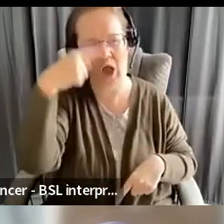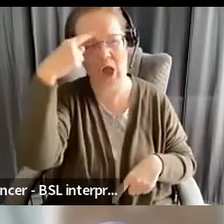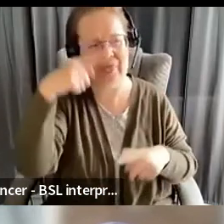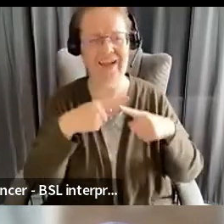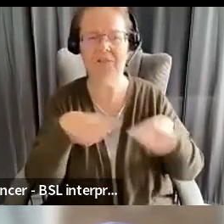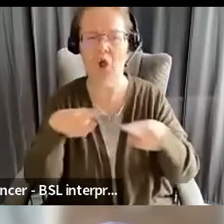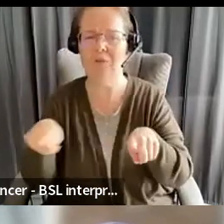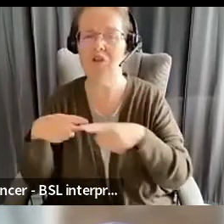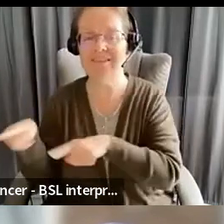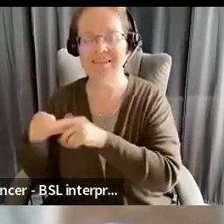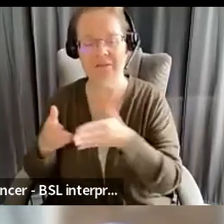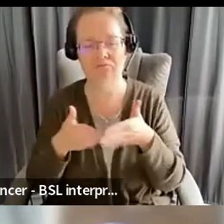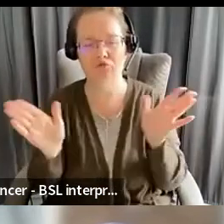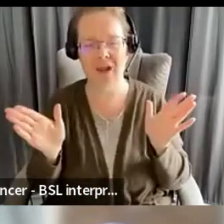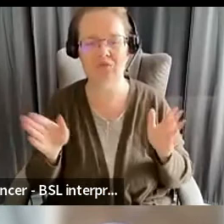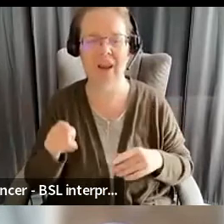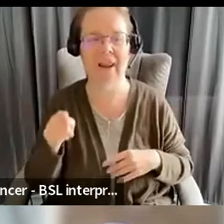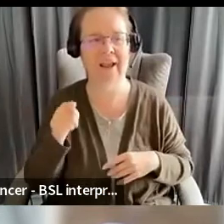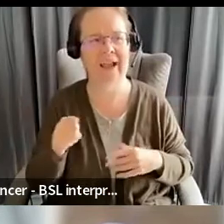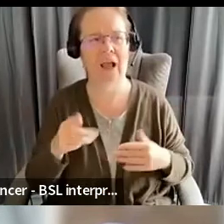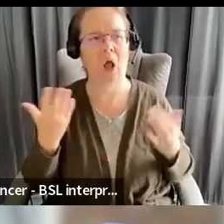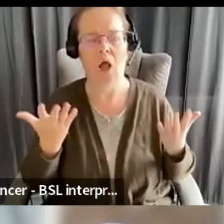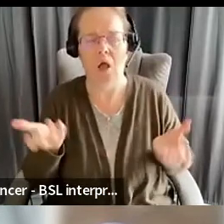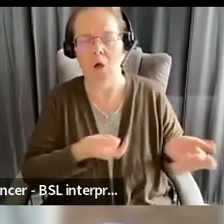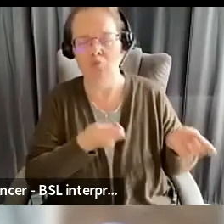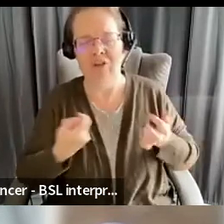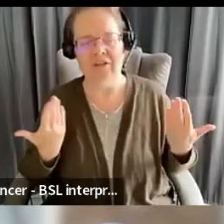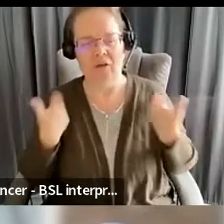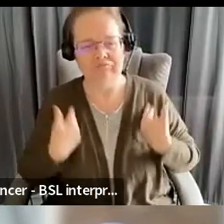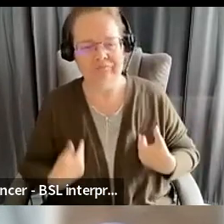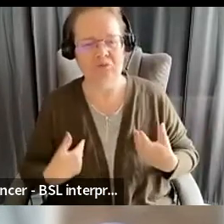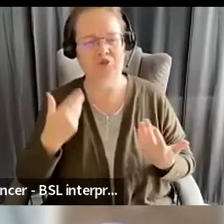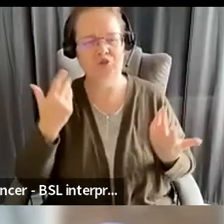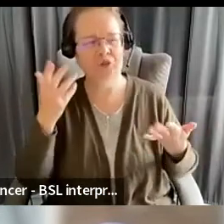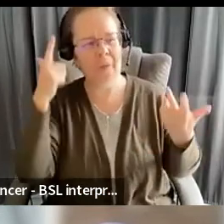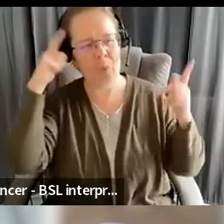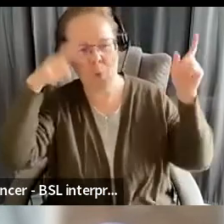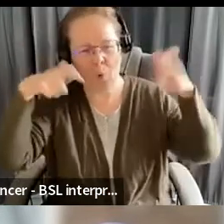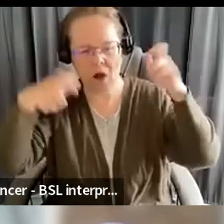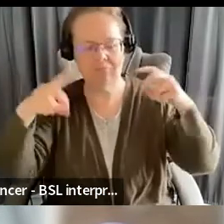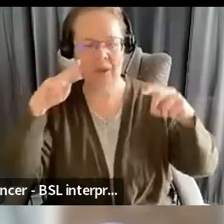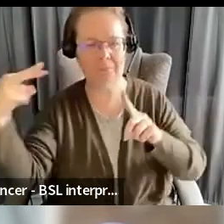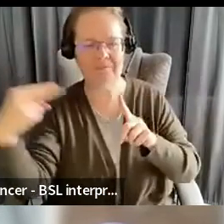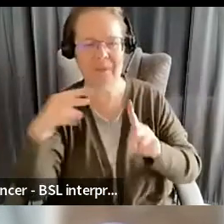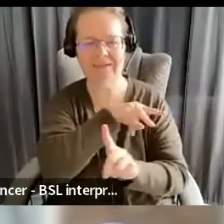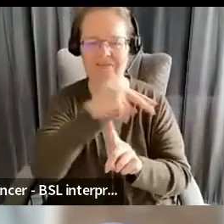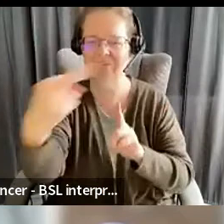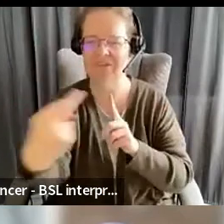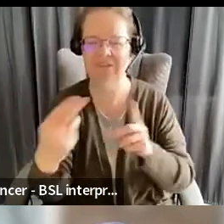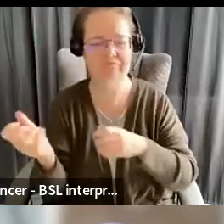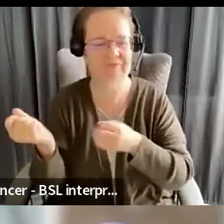in general, it brings a much greater variety of ideas and perspectives and experiences to the workplace.